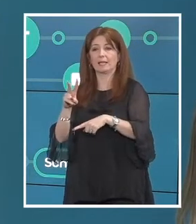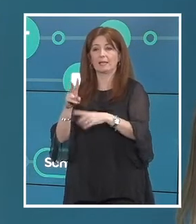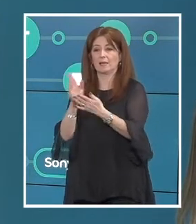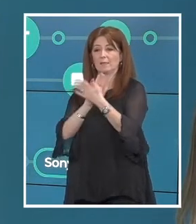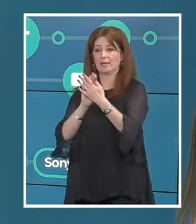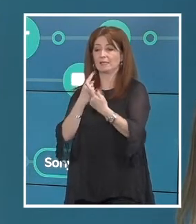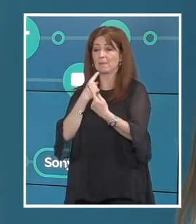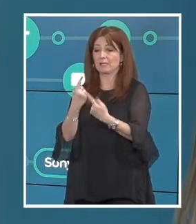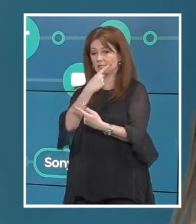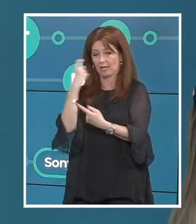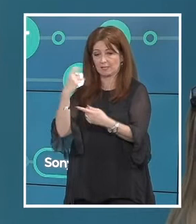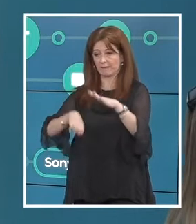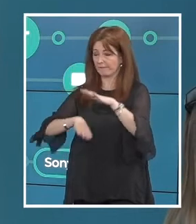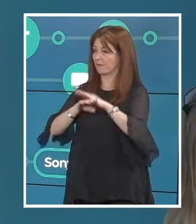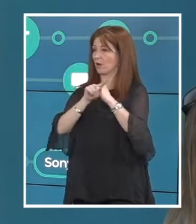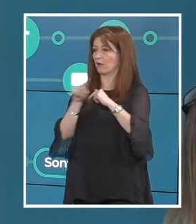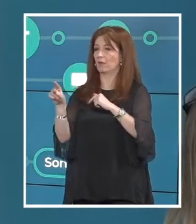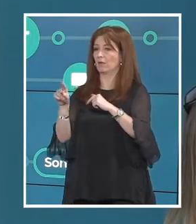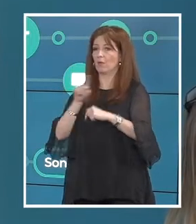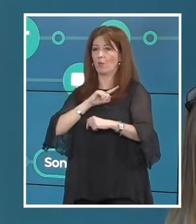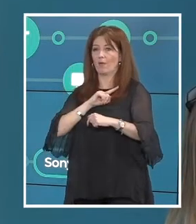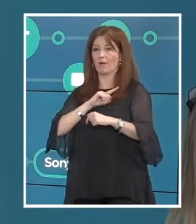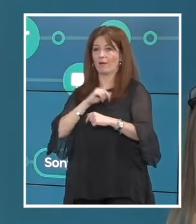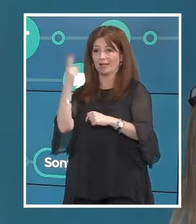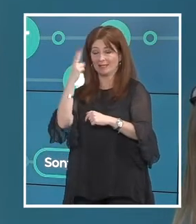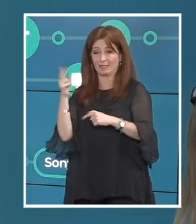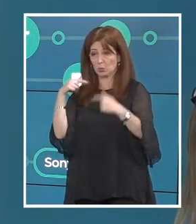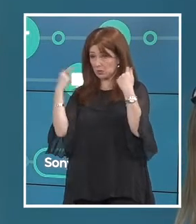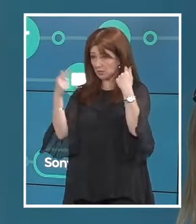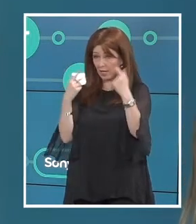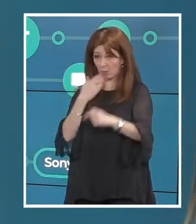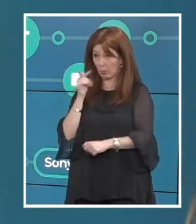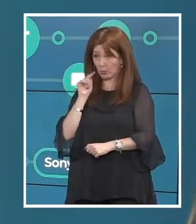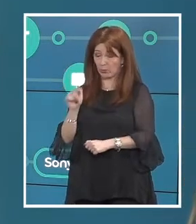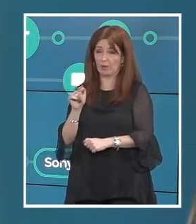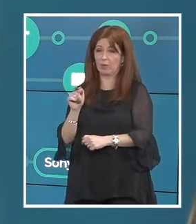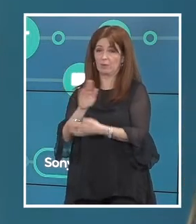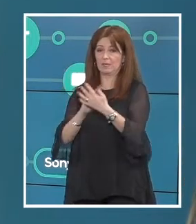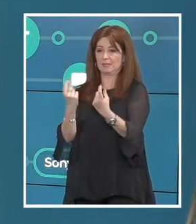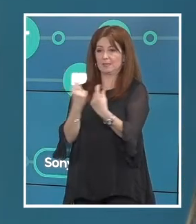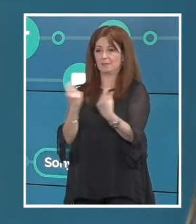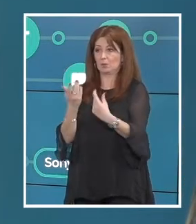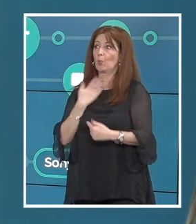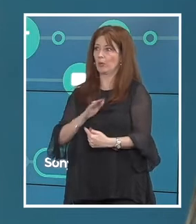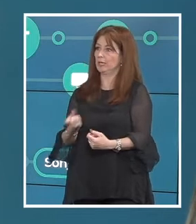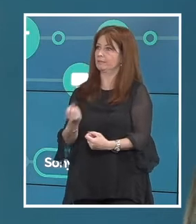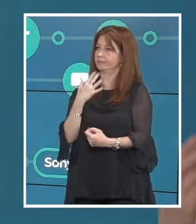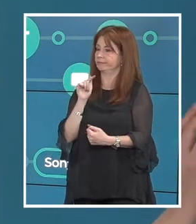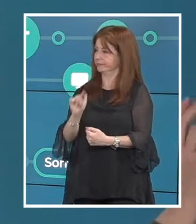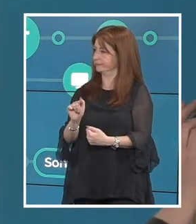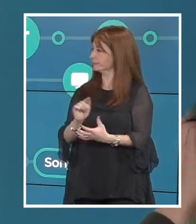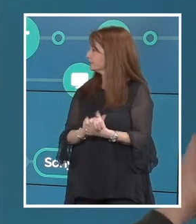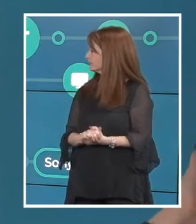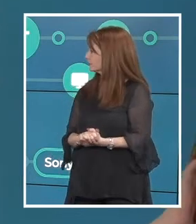message, because our digital screens have no sound, so obviously they do need to have the subtitles on them. And